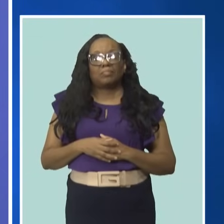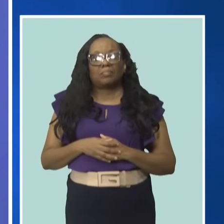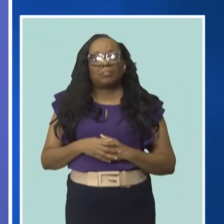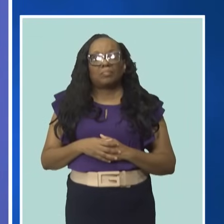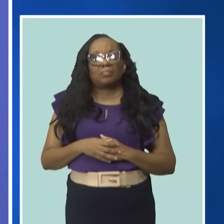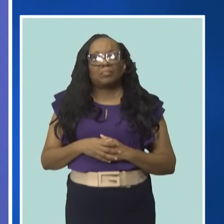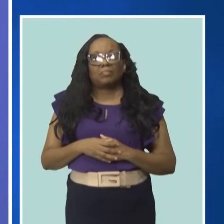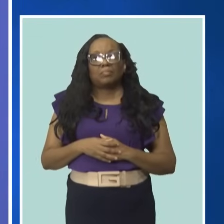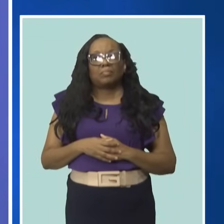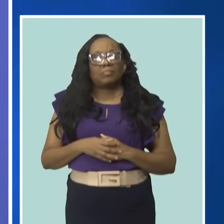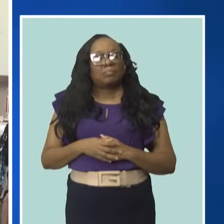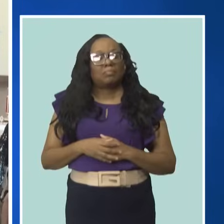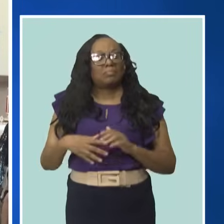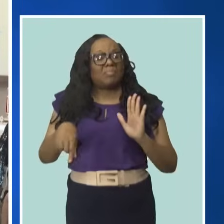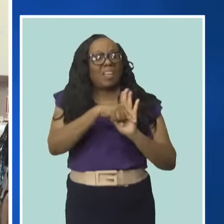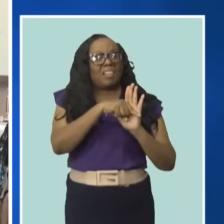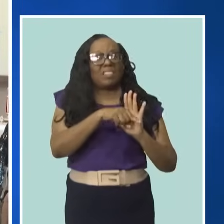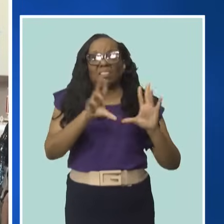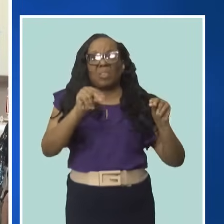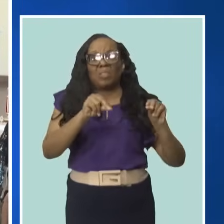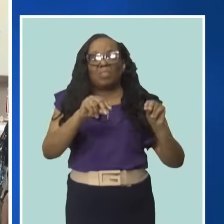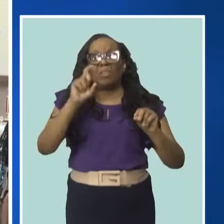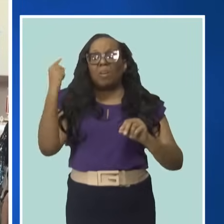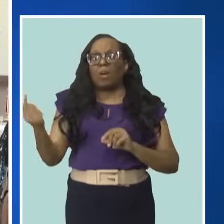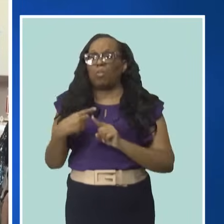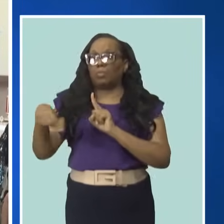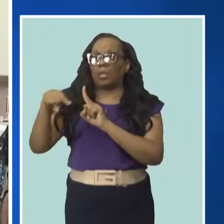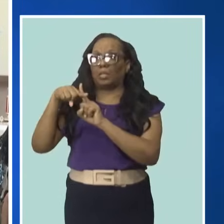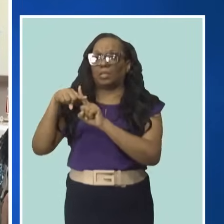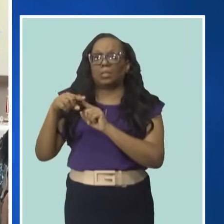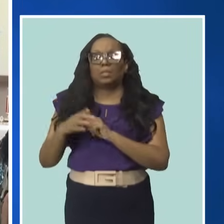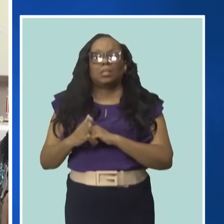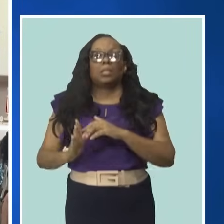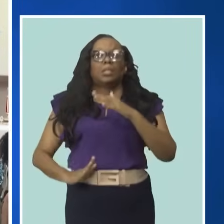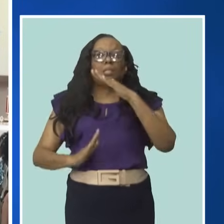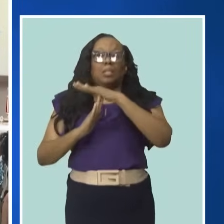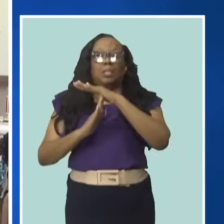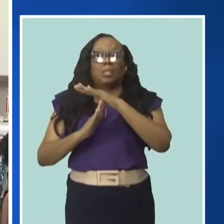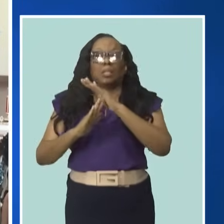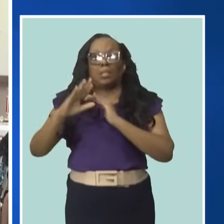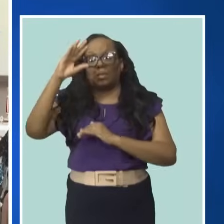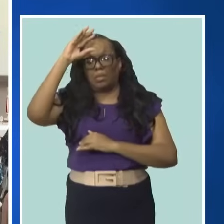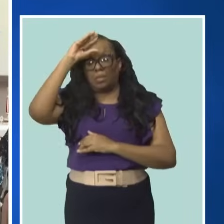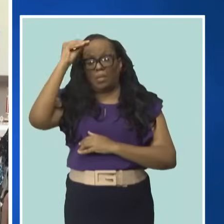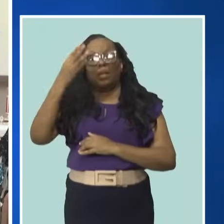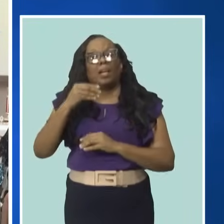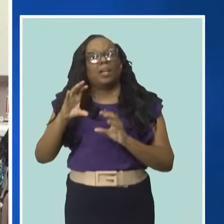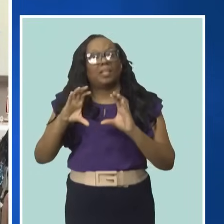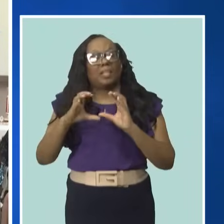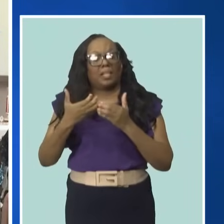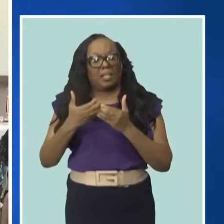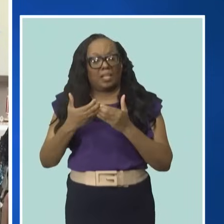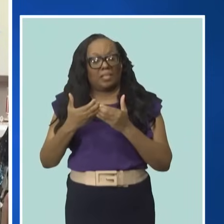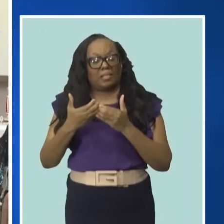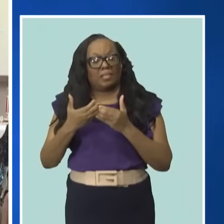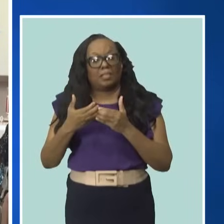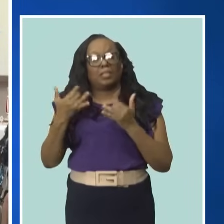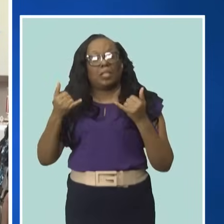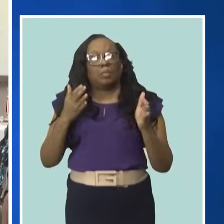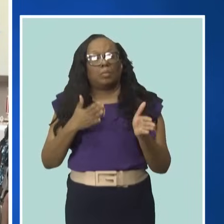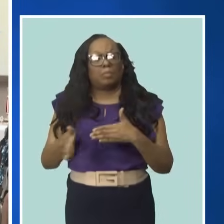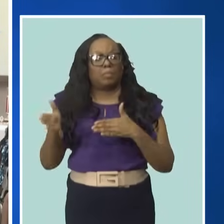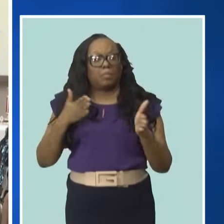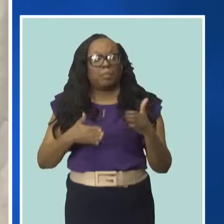You can't be negative, yes? Valedictorian Tyrell Carew Stevens and his classmates are now preparing for the